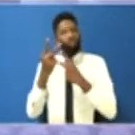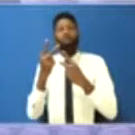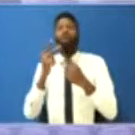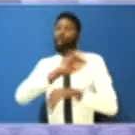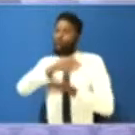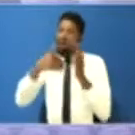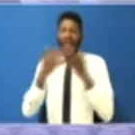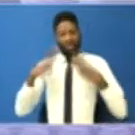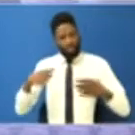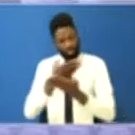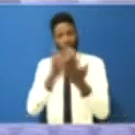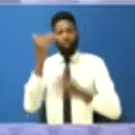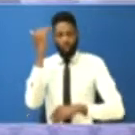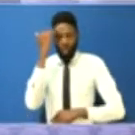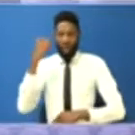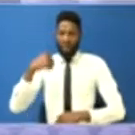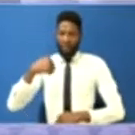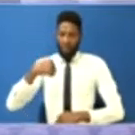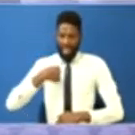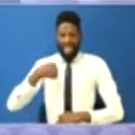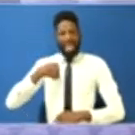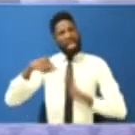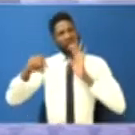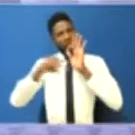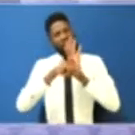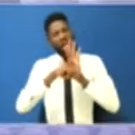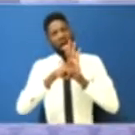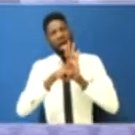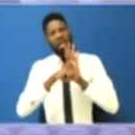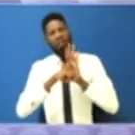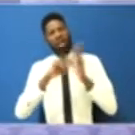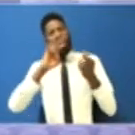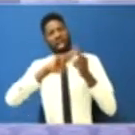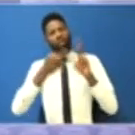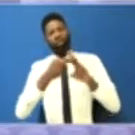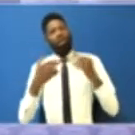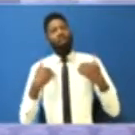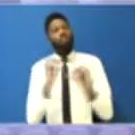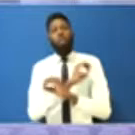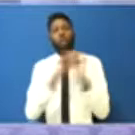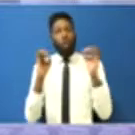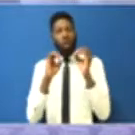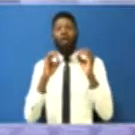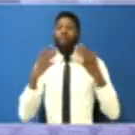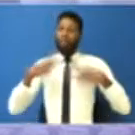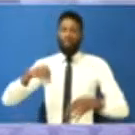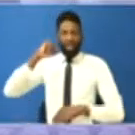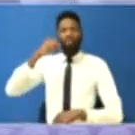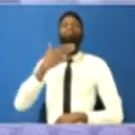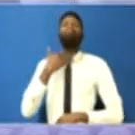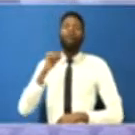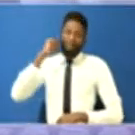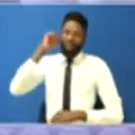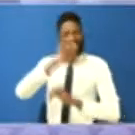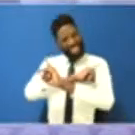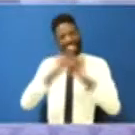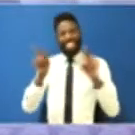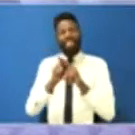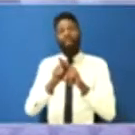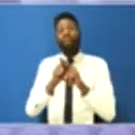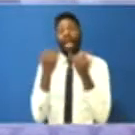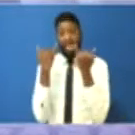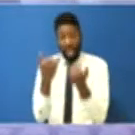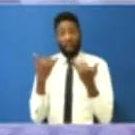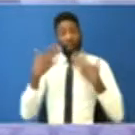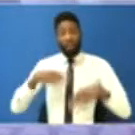that side note that i have no negative relationship with them and that after nairobi is one and that is why all your polls show that